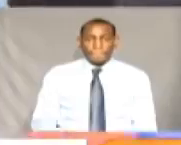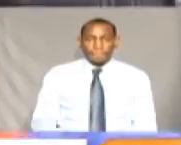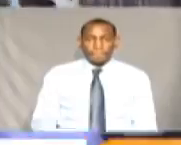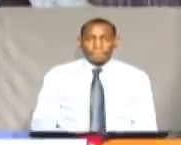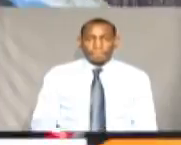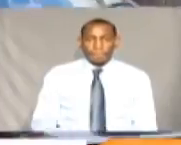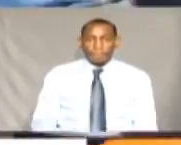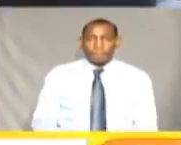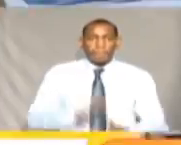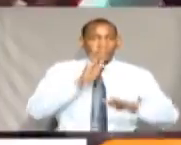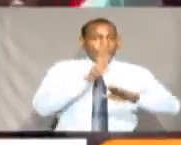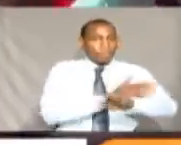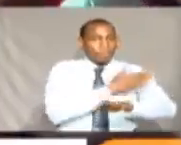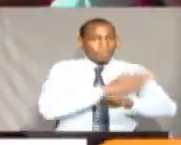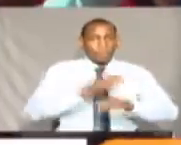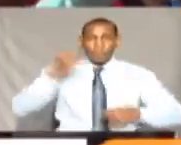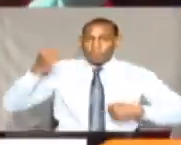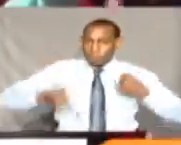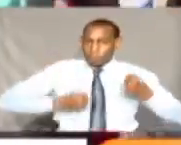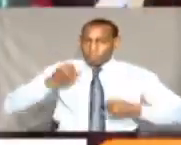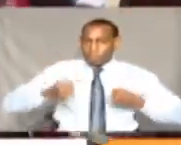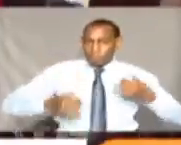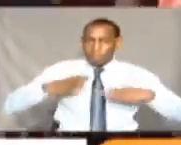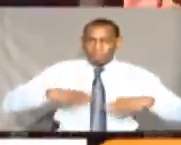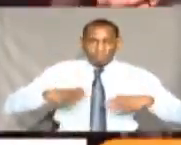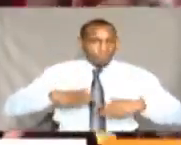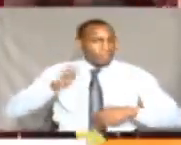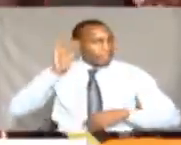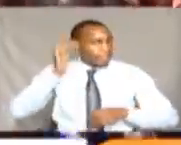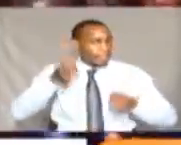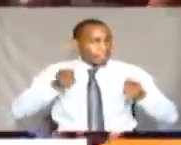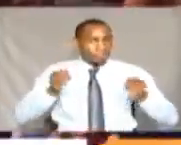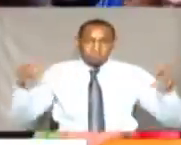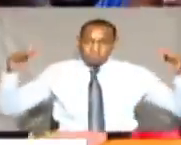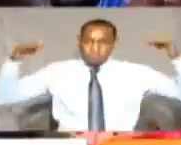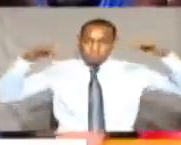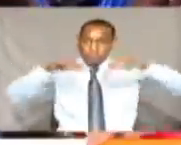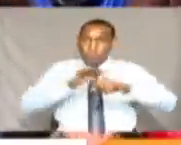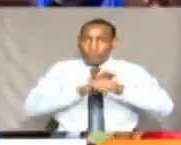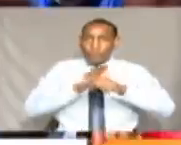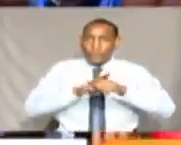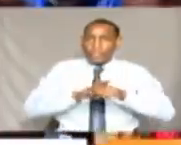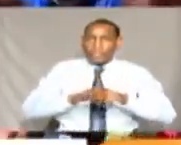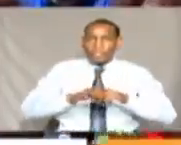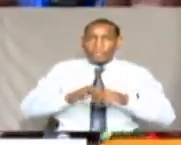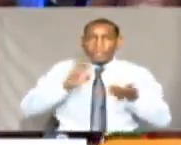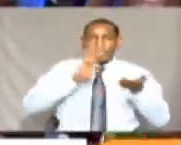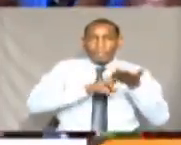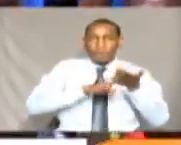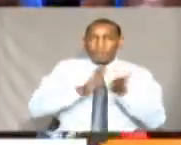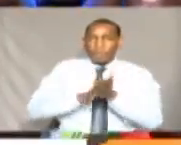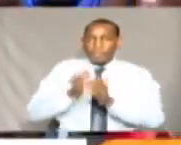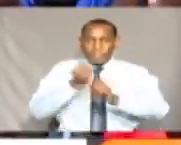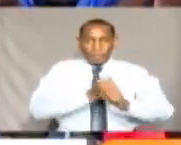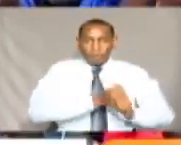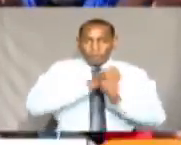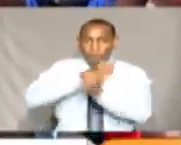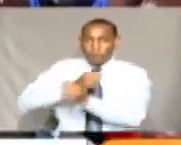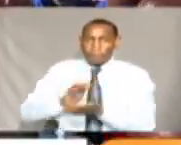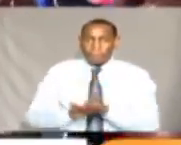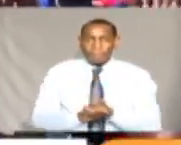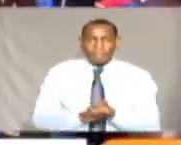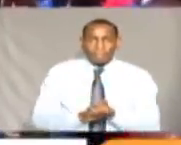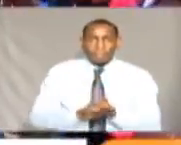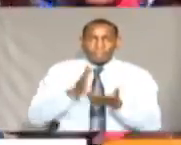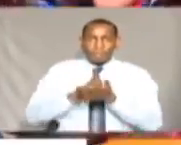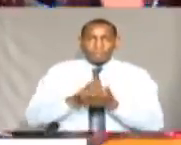It was pomp and color as fans of Radio Ramogi were turned up in their multitudes in the lakeside counties of Migori and Homabay, were treated